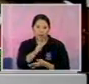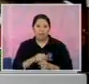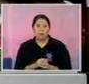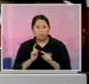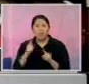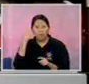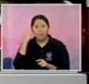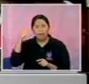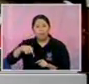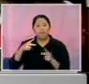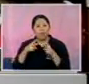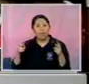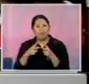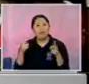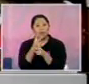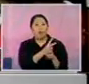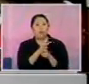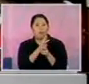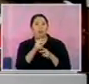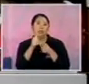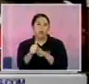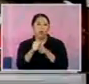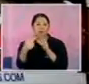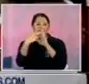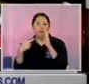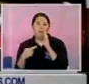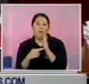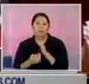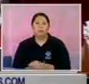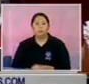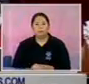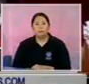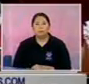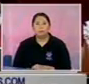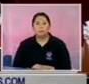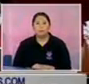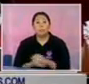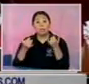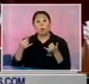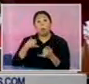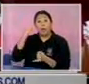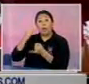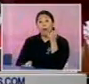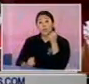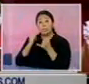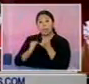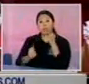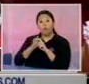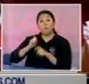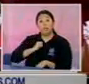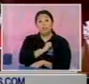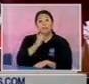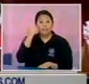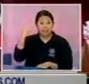the BIR commissioner. Thank you, Mr. President. Yeah. Perhaps, Mr. President, the final word from Senator Joger Arroyo. May